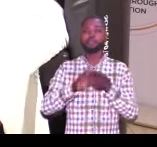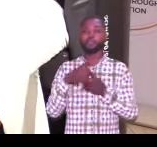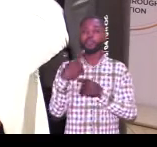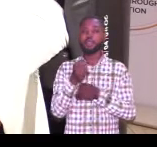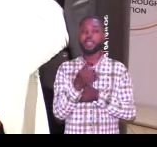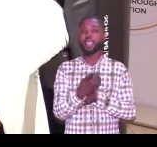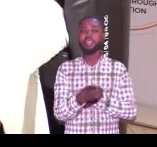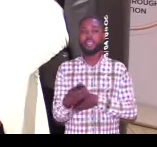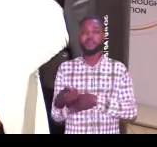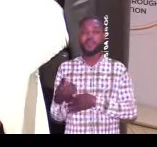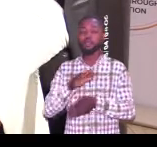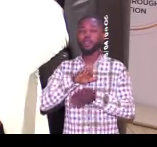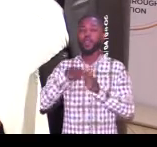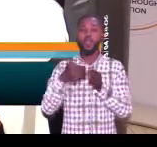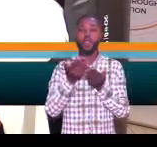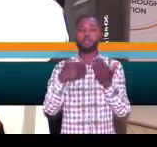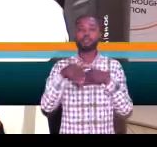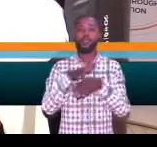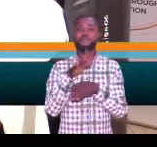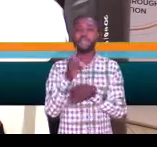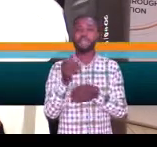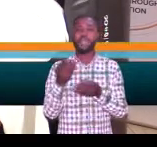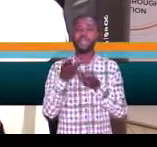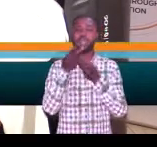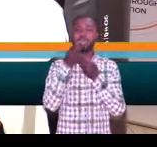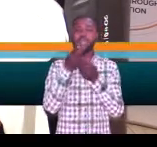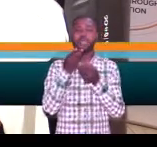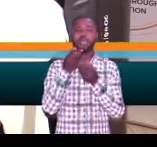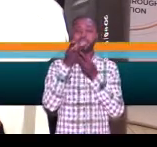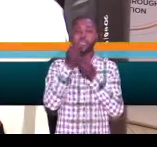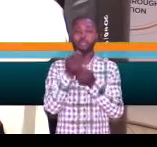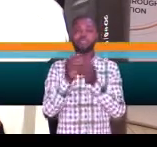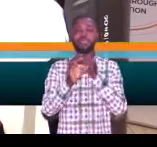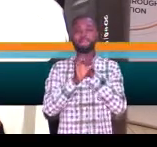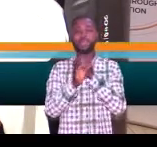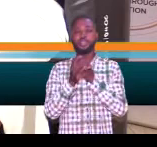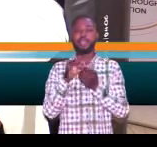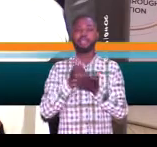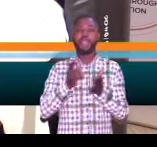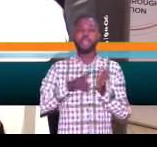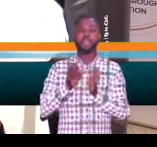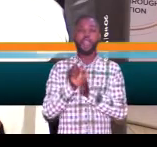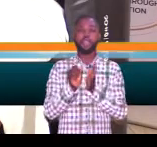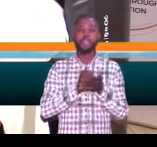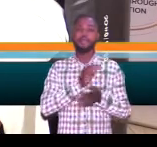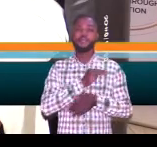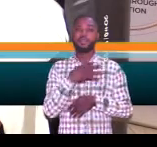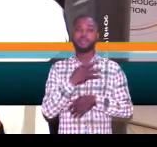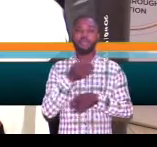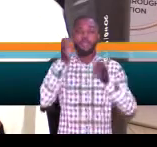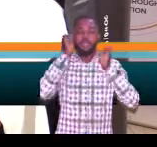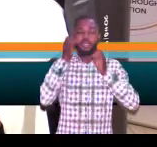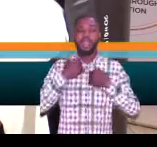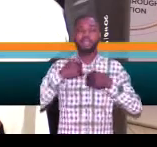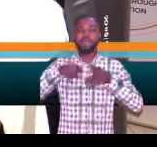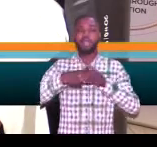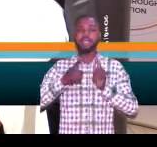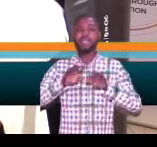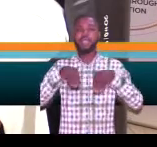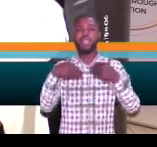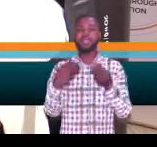the devices. All over the news, the media, we see that Lagos State Ministry of Education has started